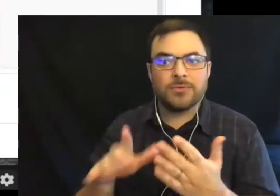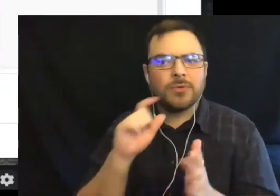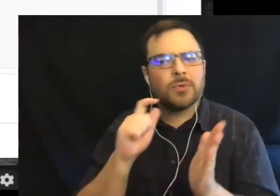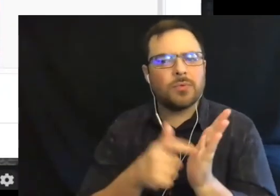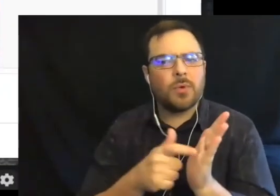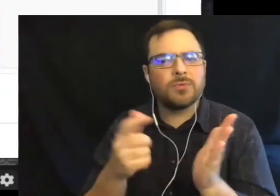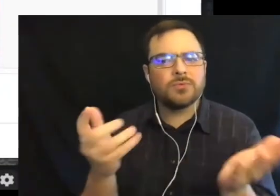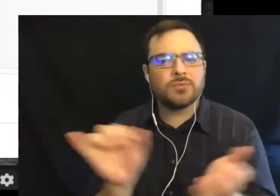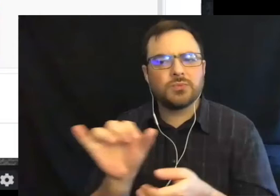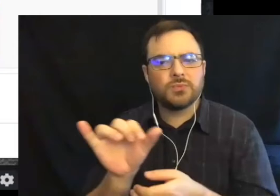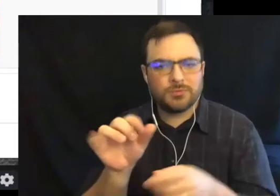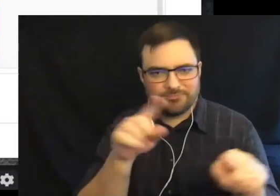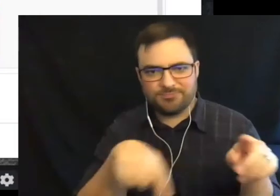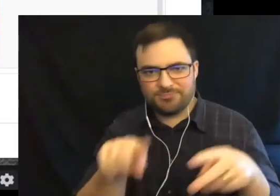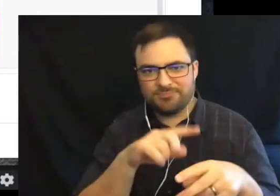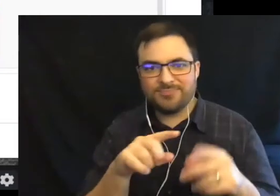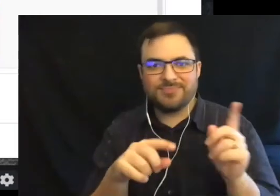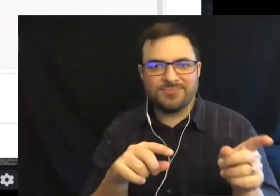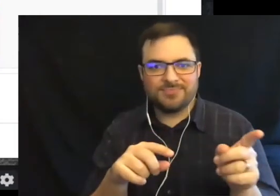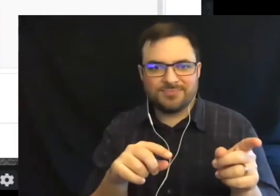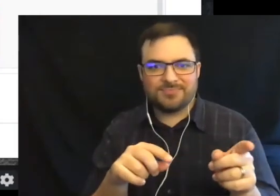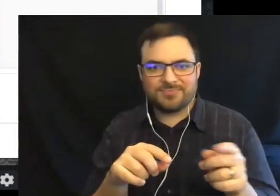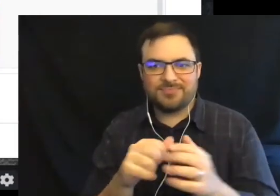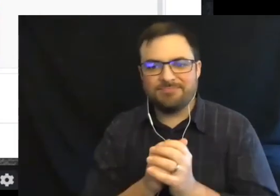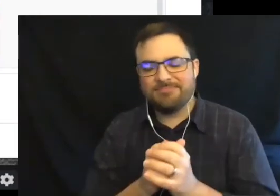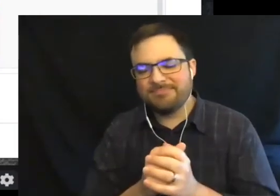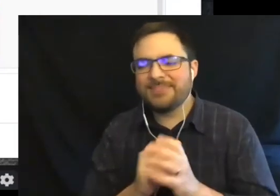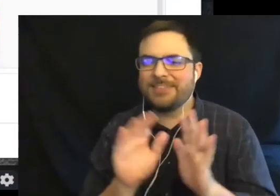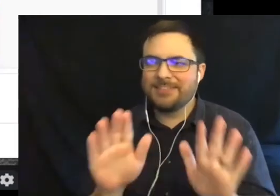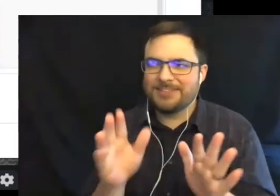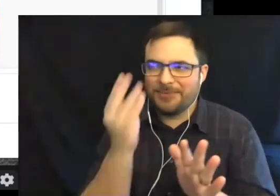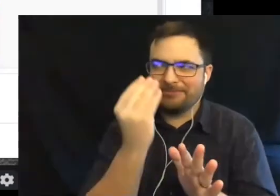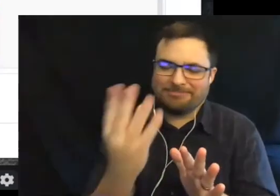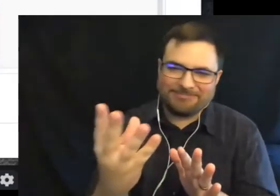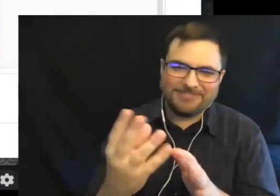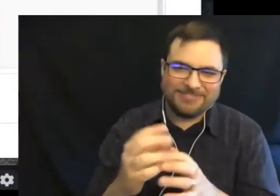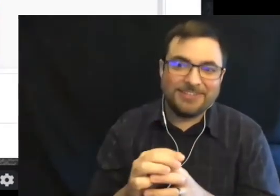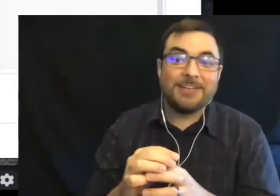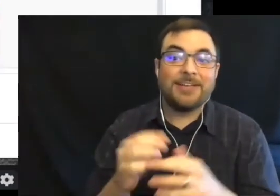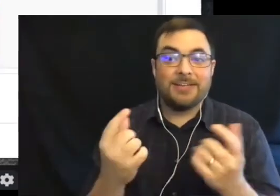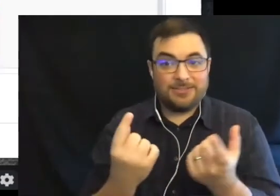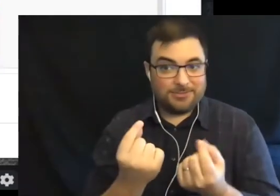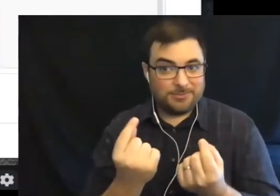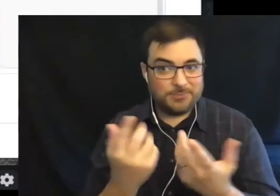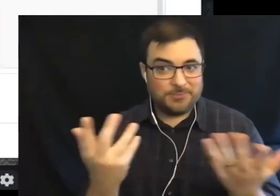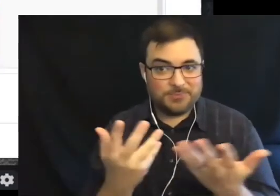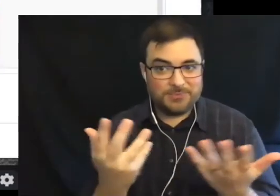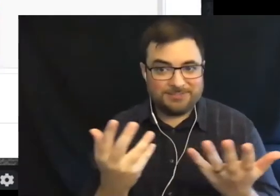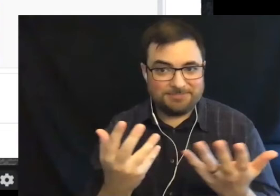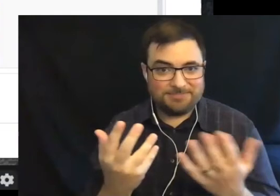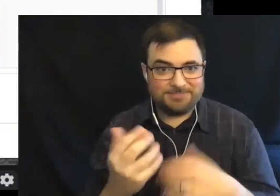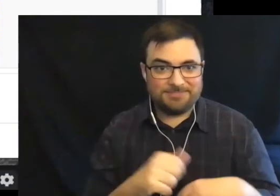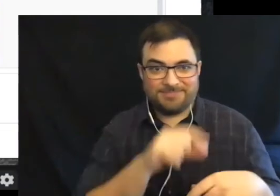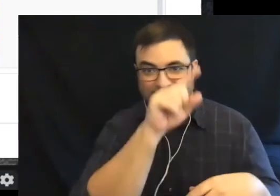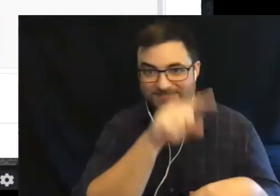like I will say this, sometimes what I like to do is I never delete